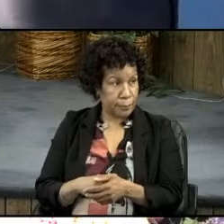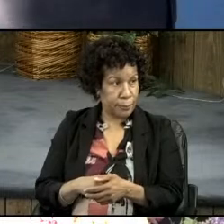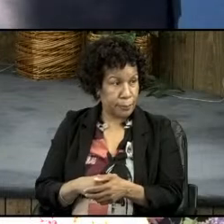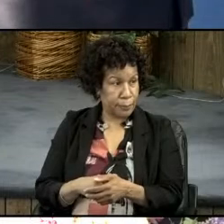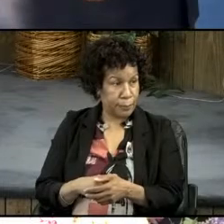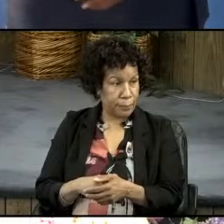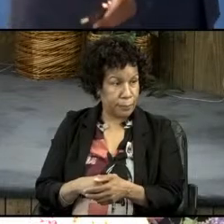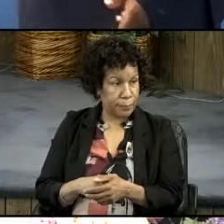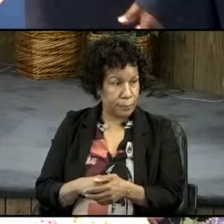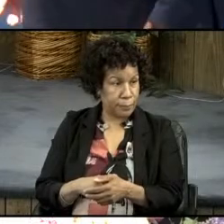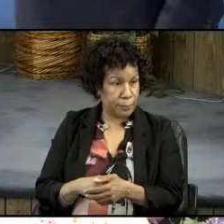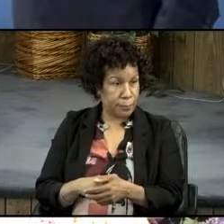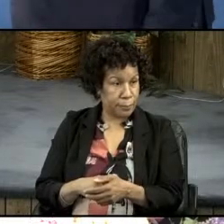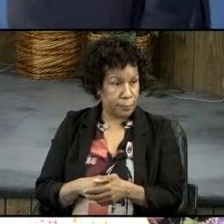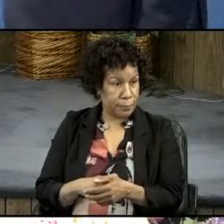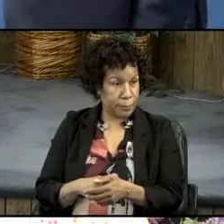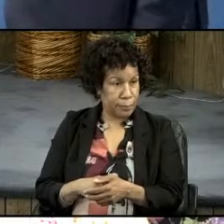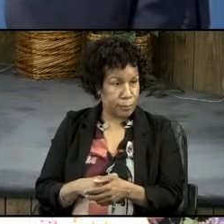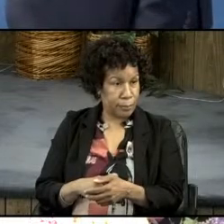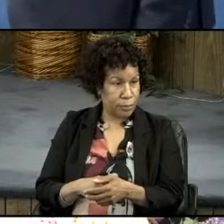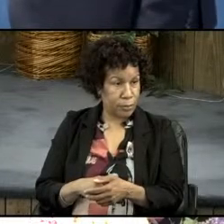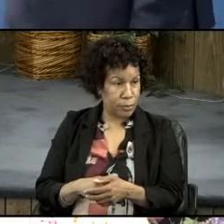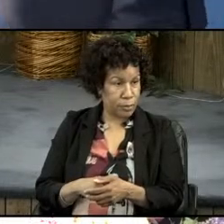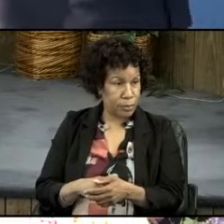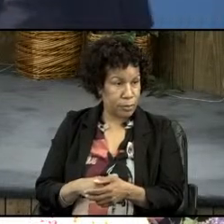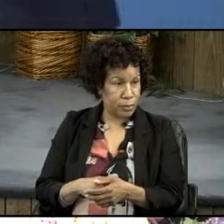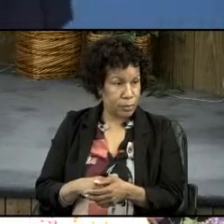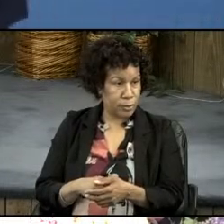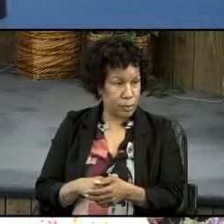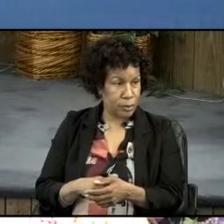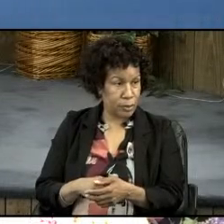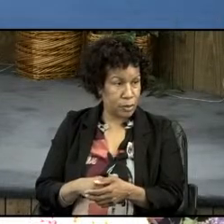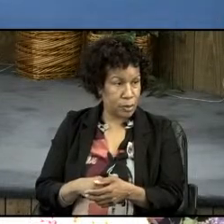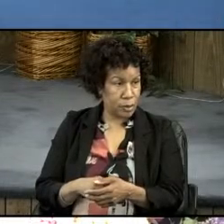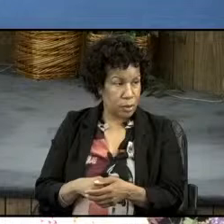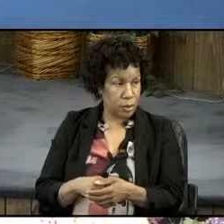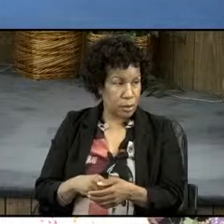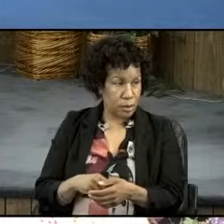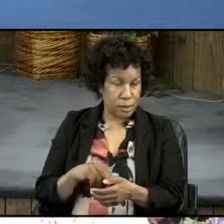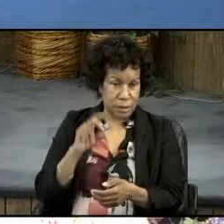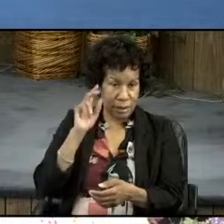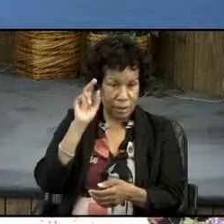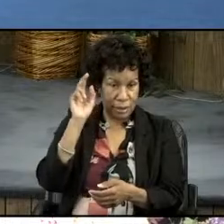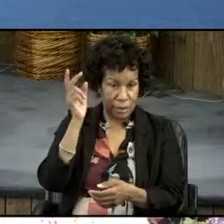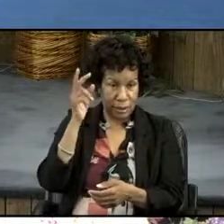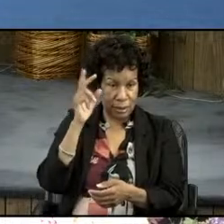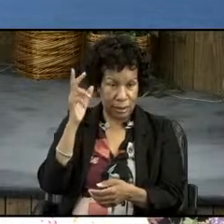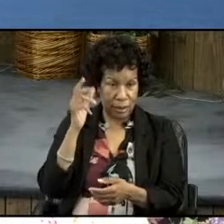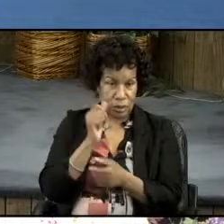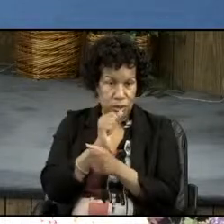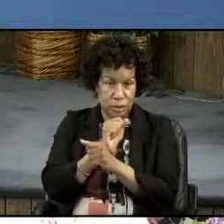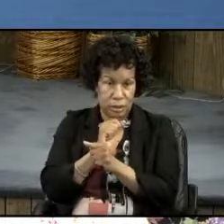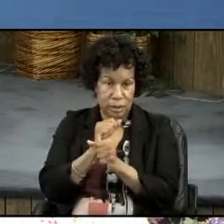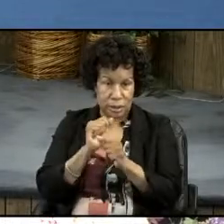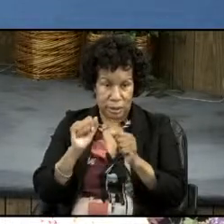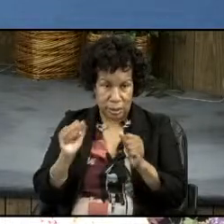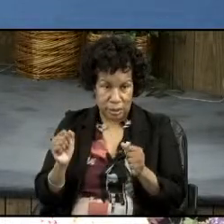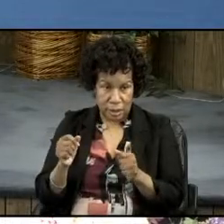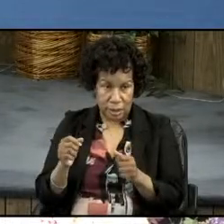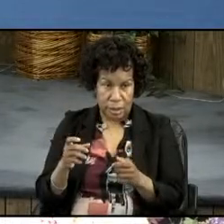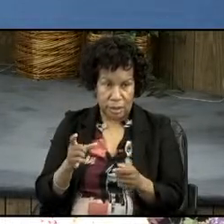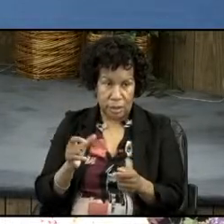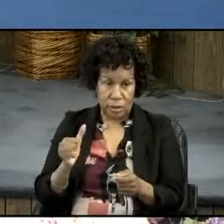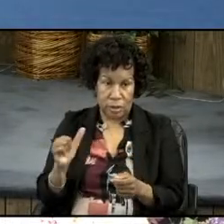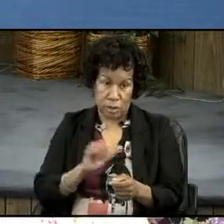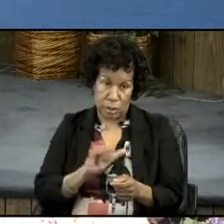The wheat and the tare look the same. The only difference is that the wheat got something on the inside